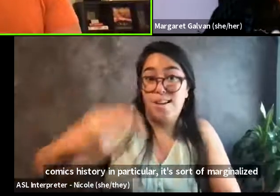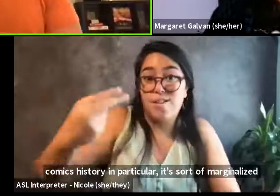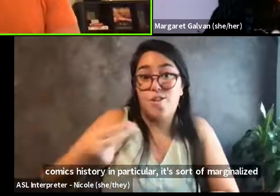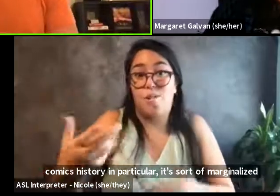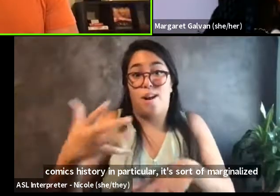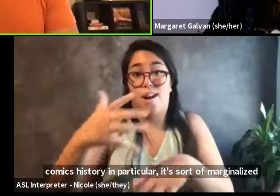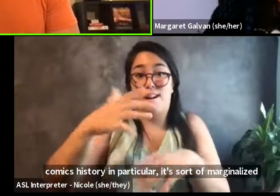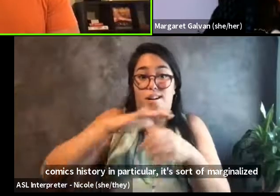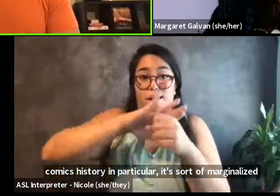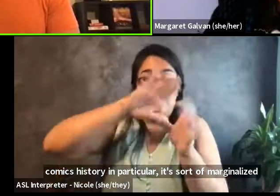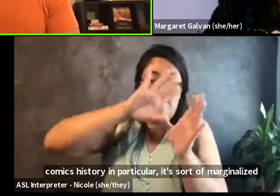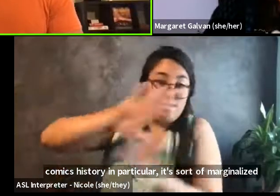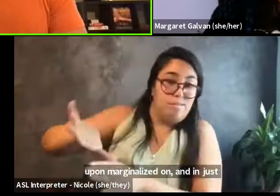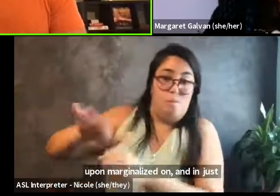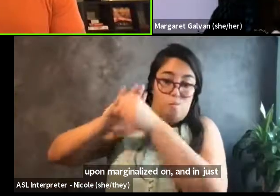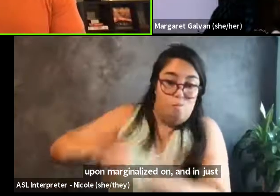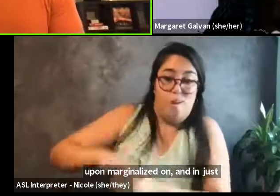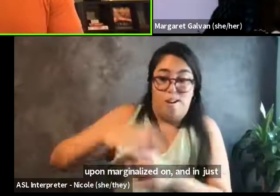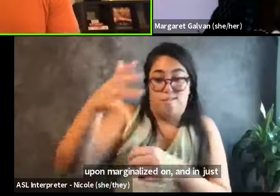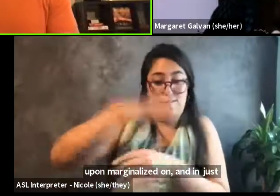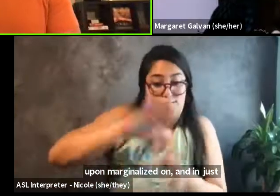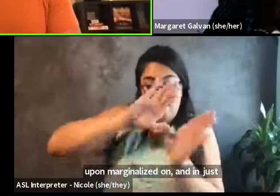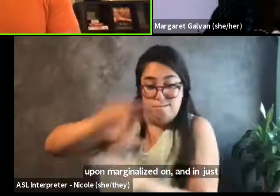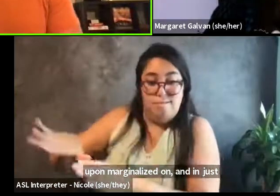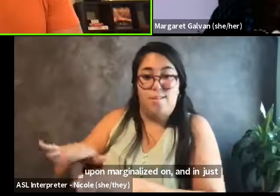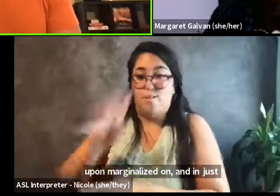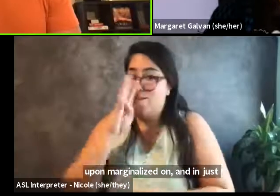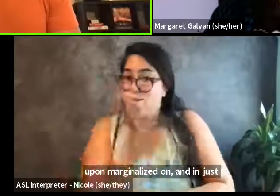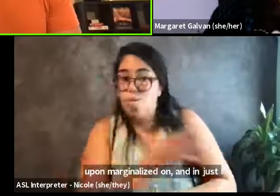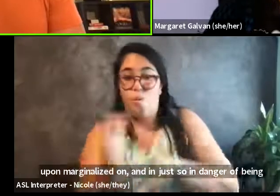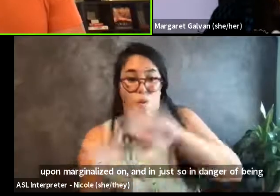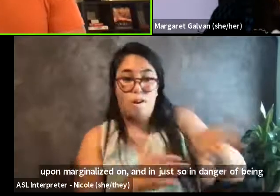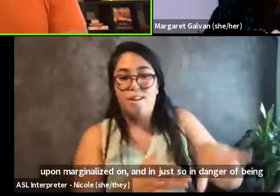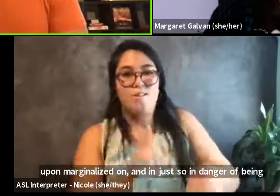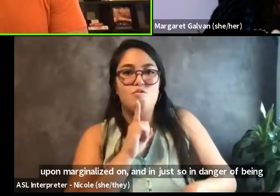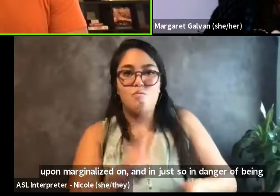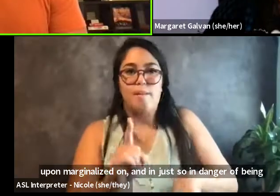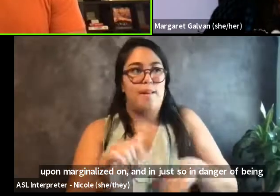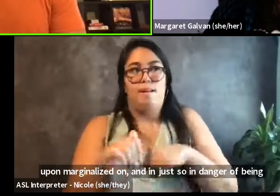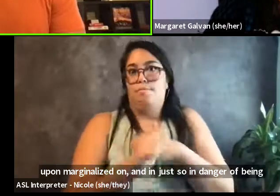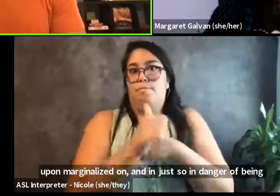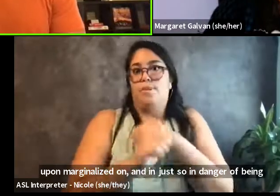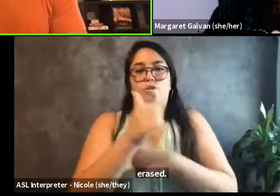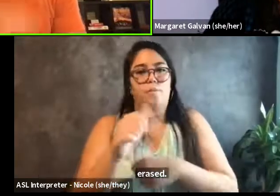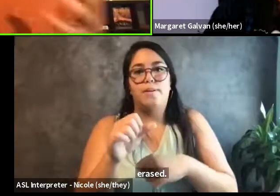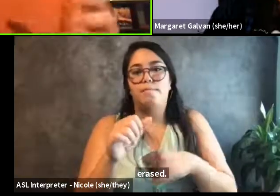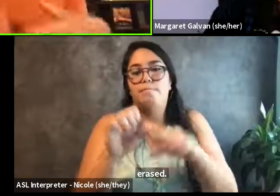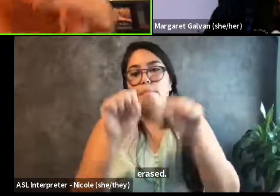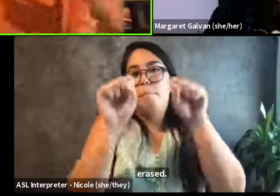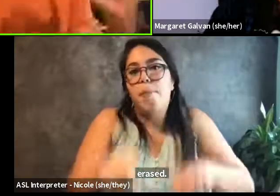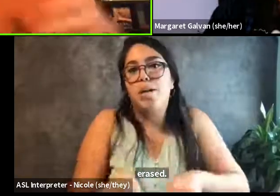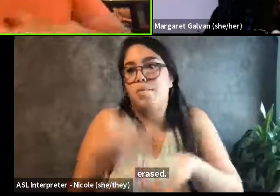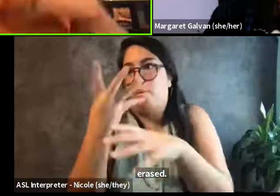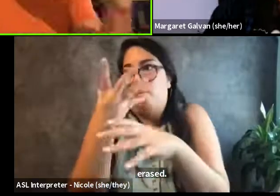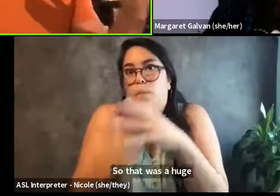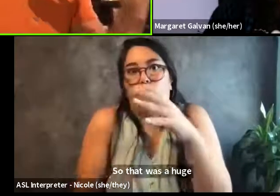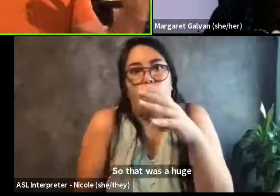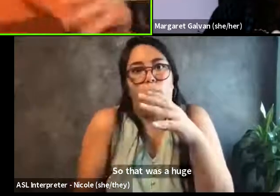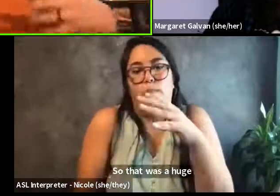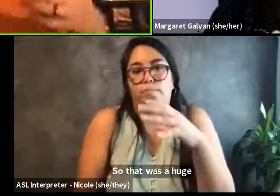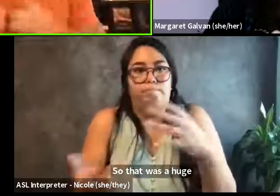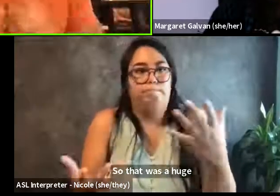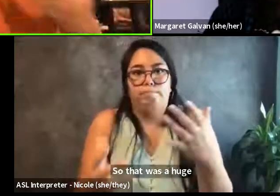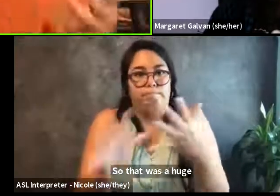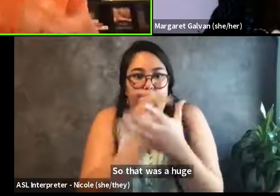and, and, and just so in danger of, of being erased. Um, so, um, that was a huge sort of,